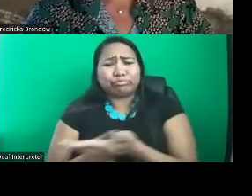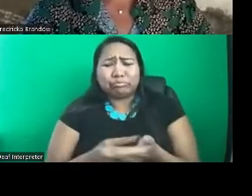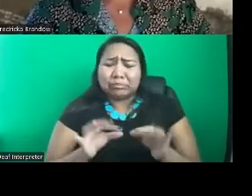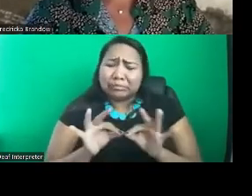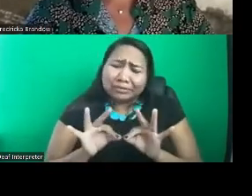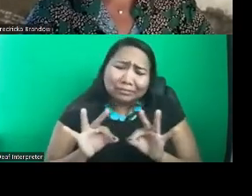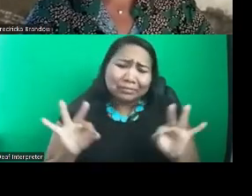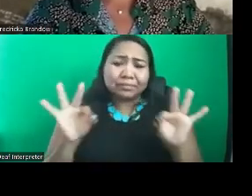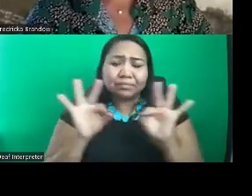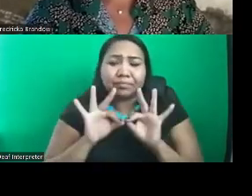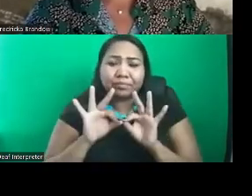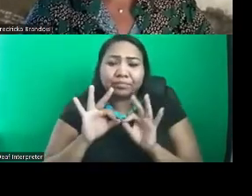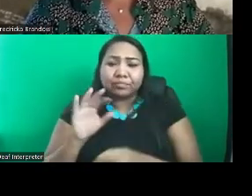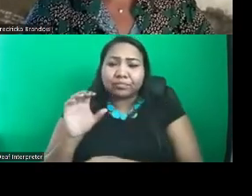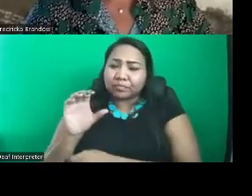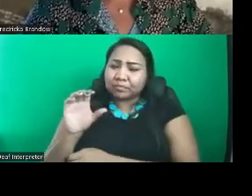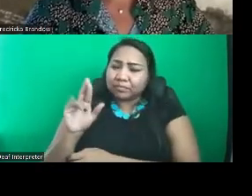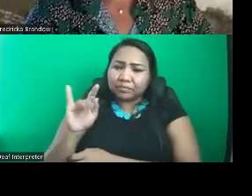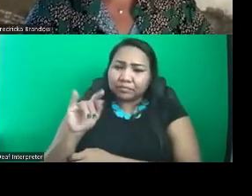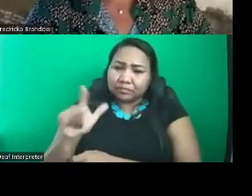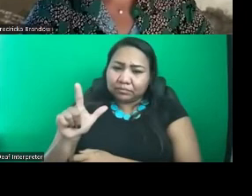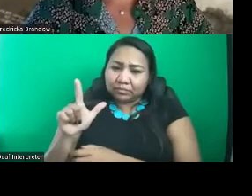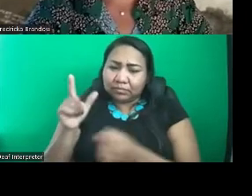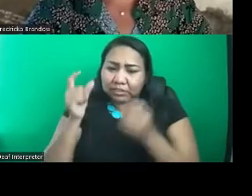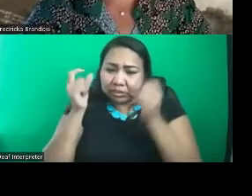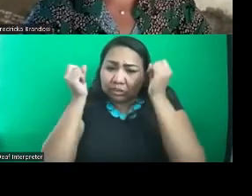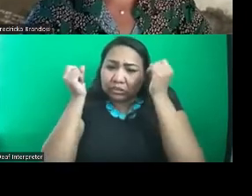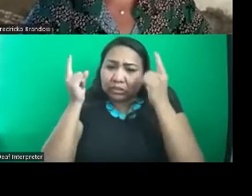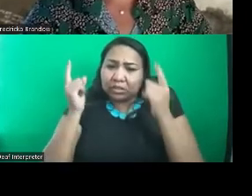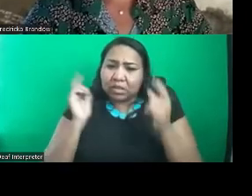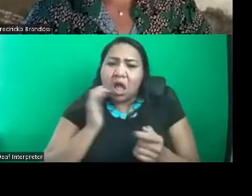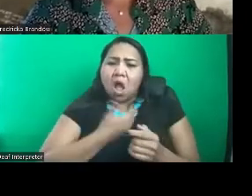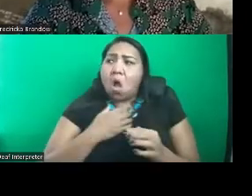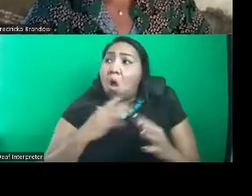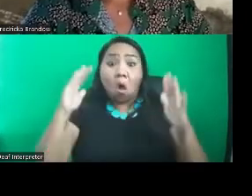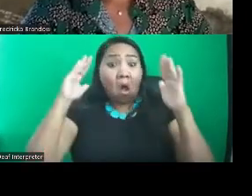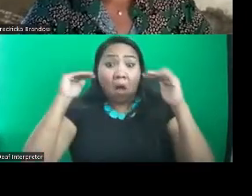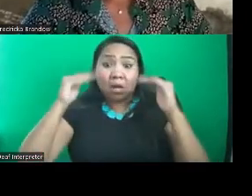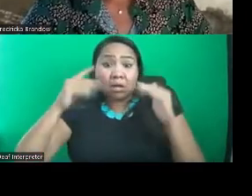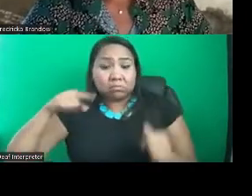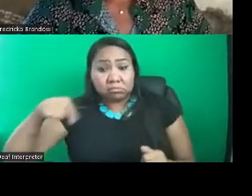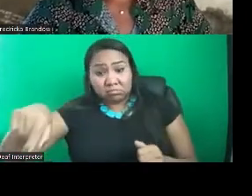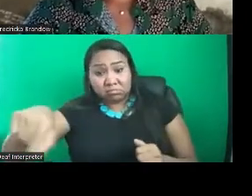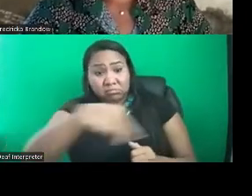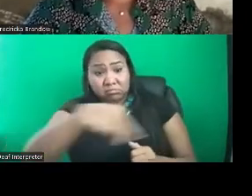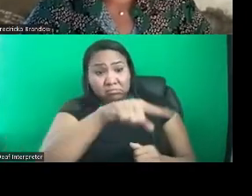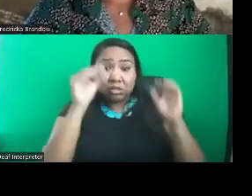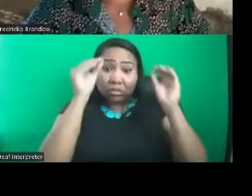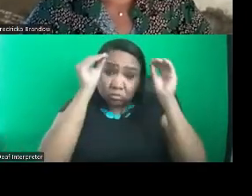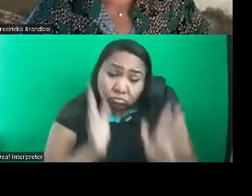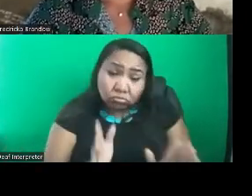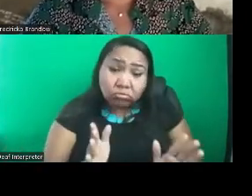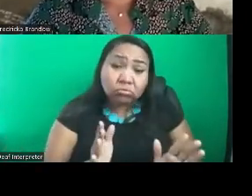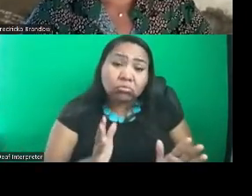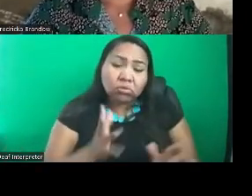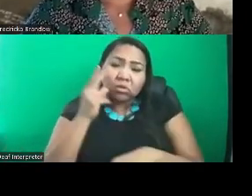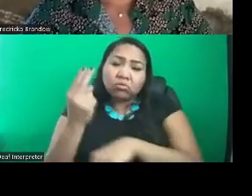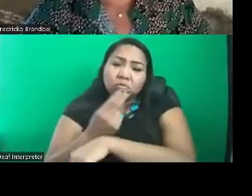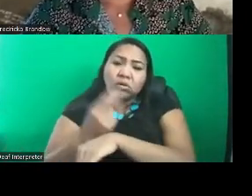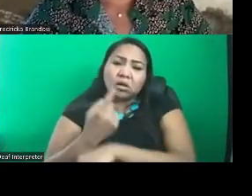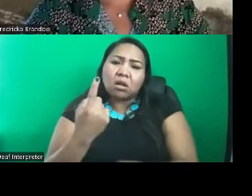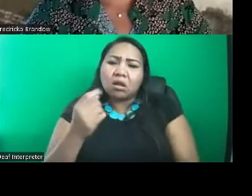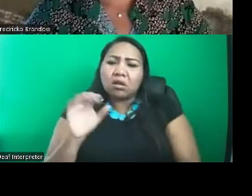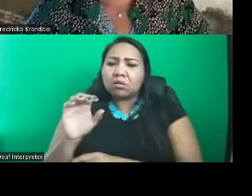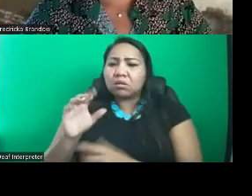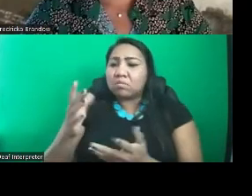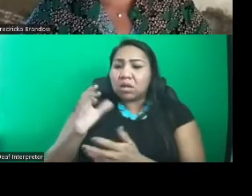as teachers, educators, leaders use a tool like the CRAES tool, that they themselves